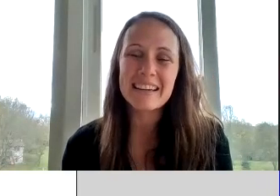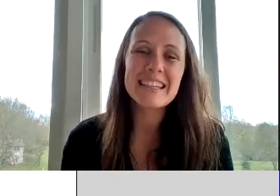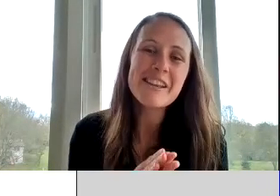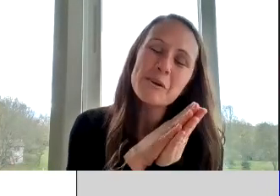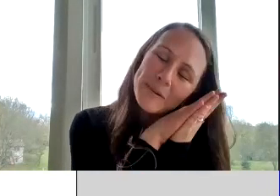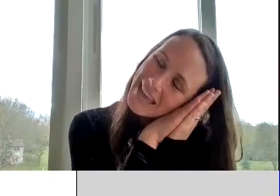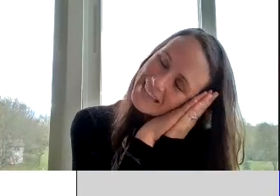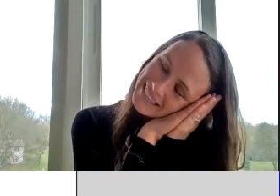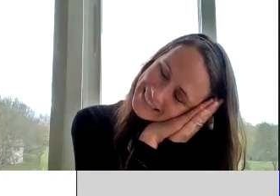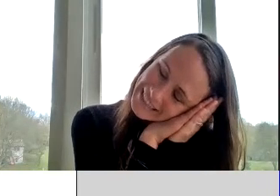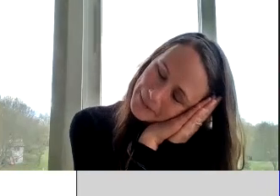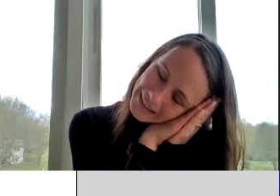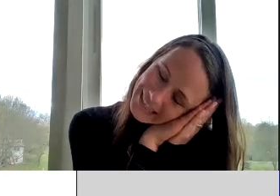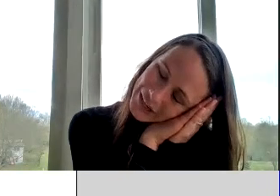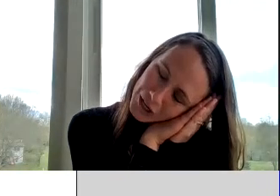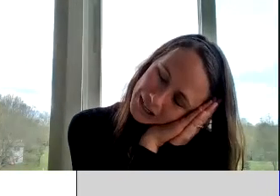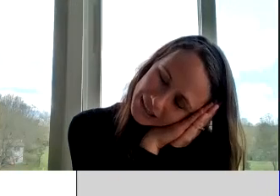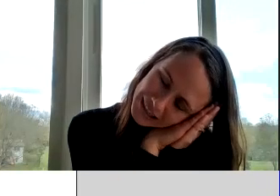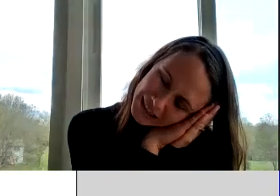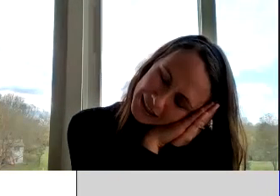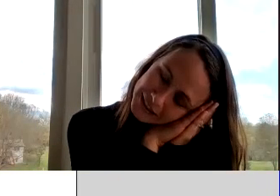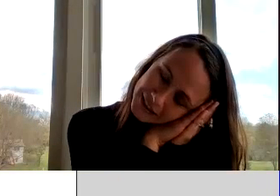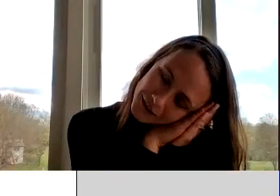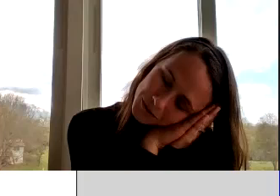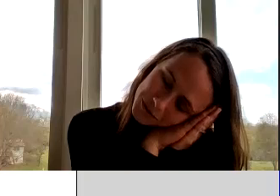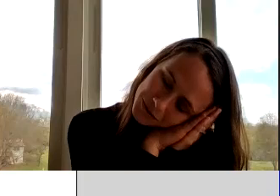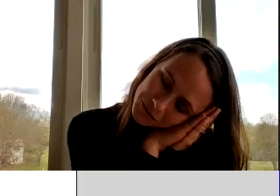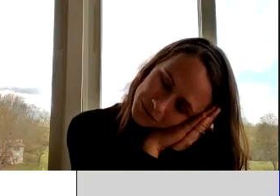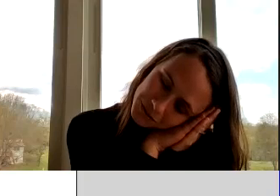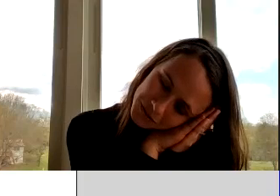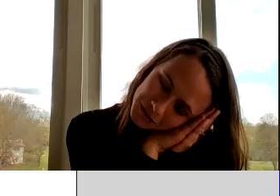bed. Can you pretend to sleep like the dog?